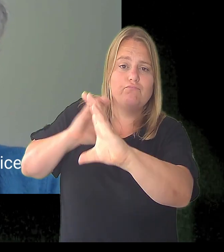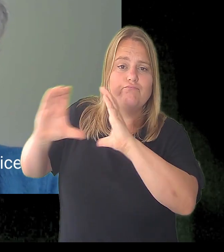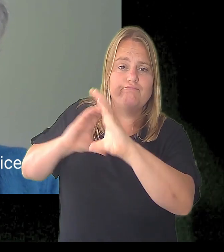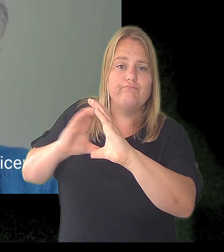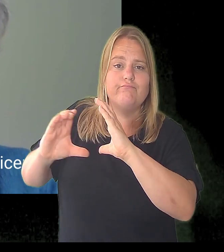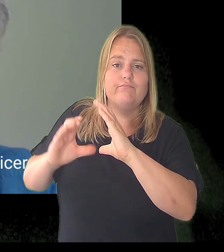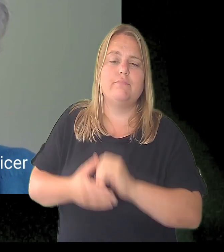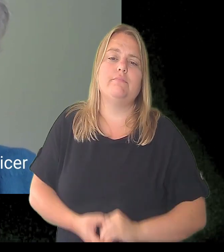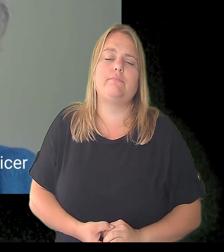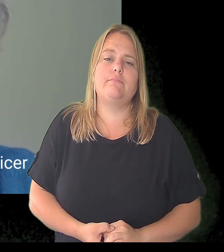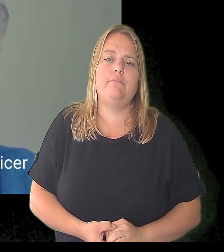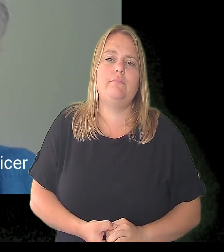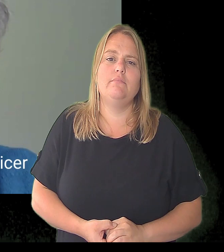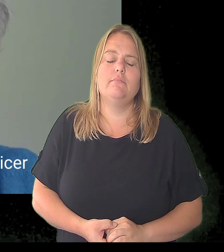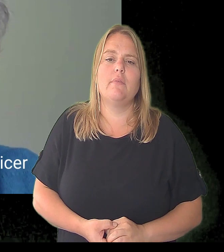communicate.